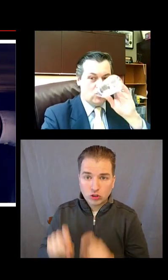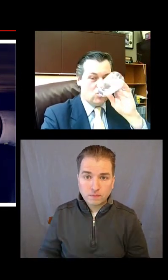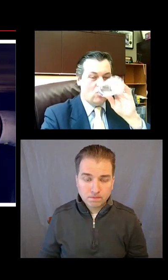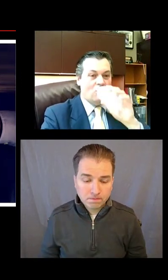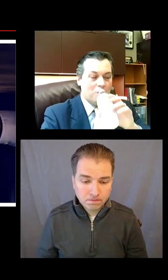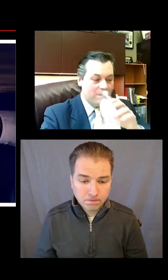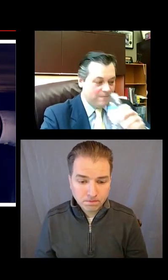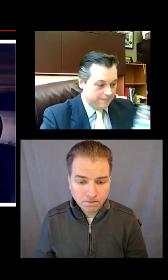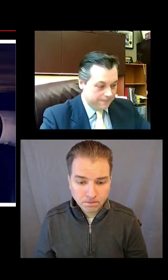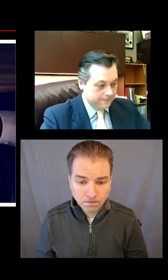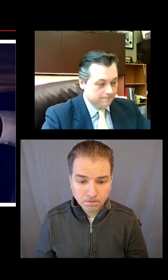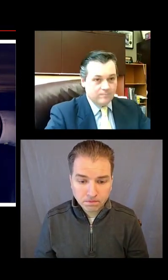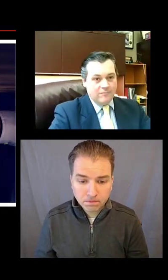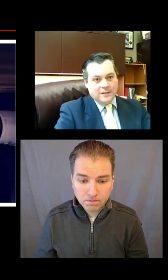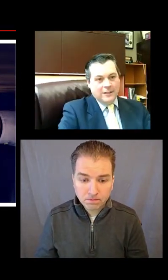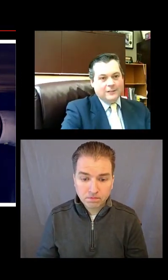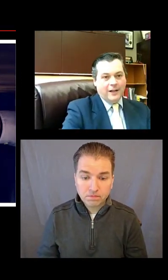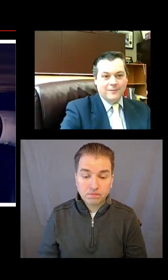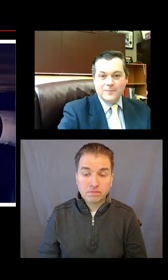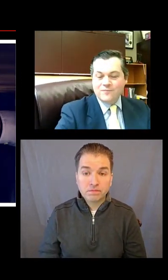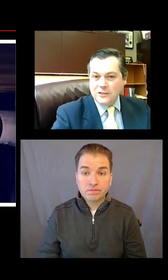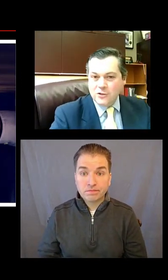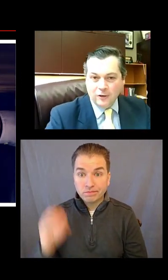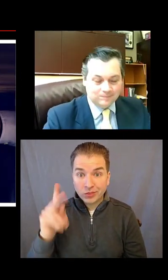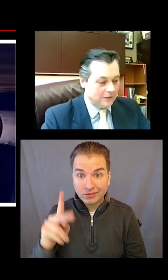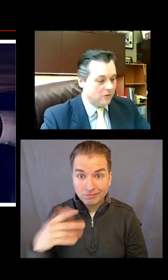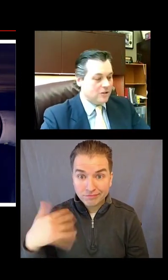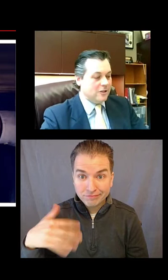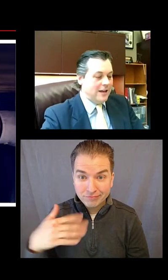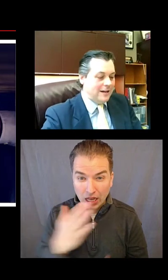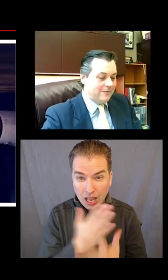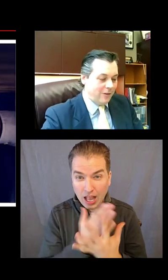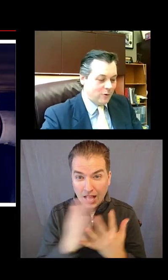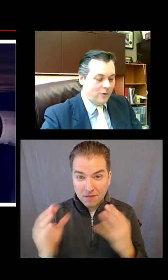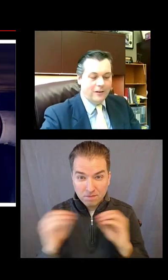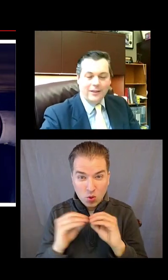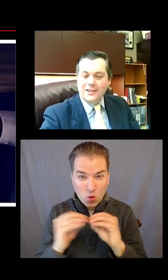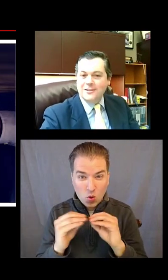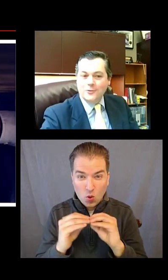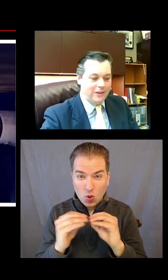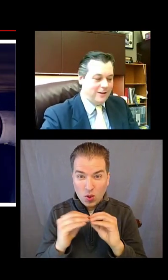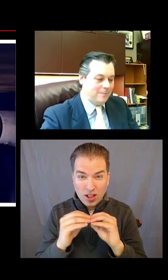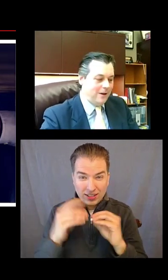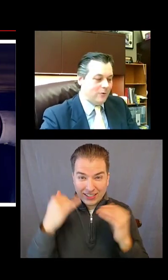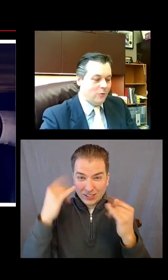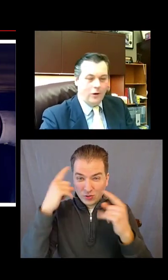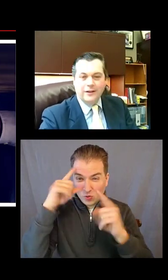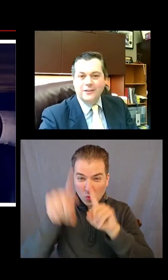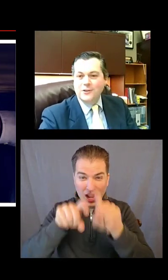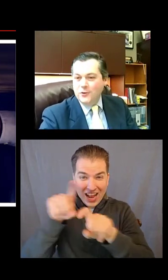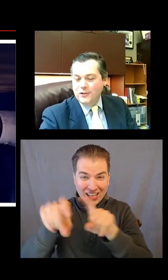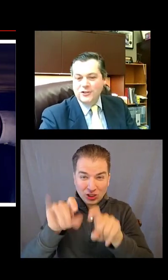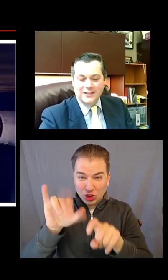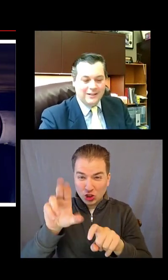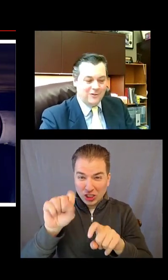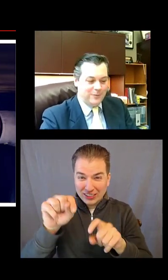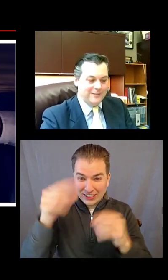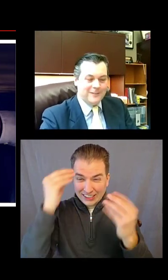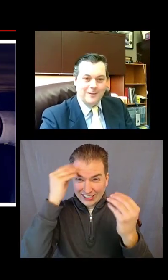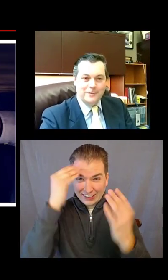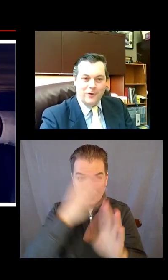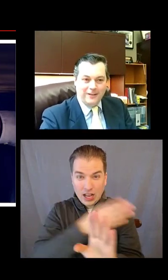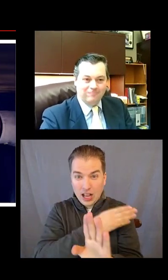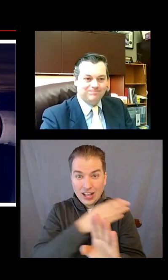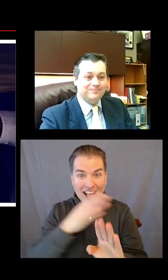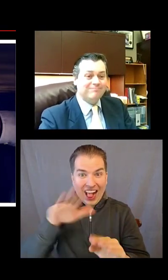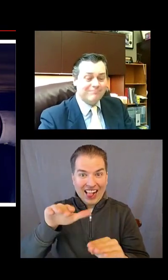No, we are clear. All right. So we're still not even through all the things we think about when you walk in the door just to get your